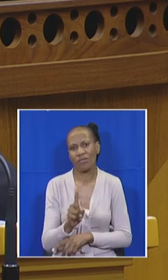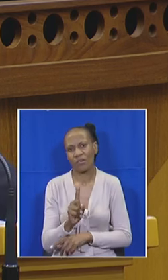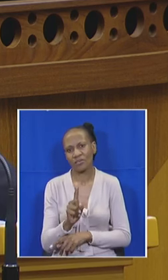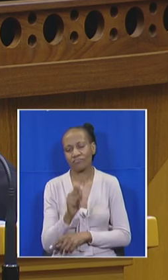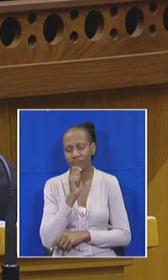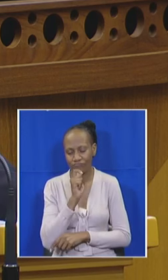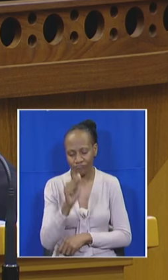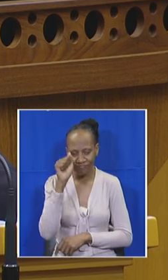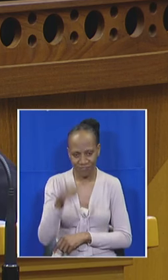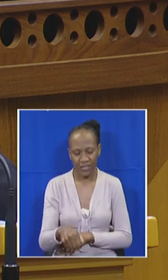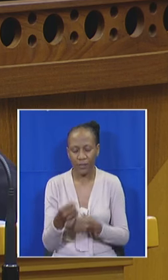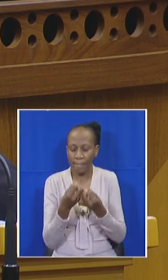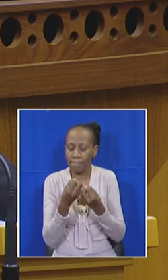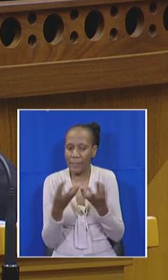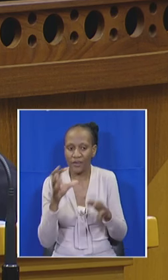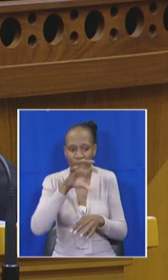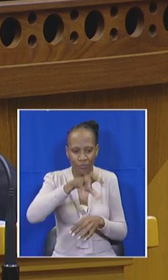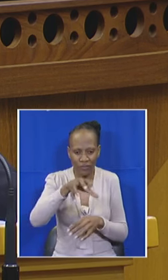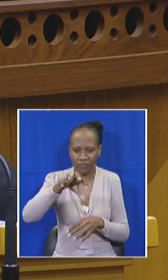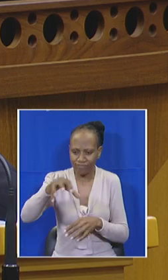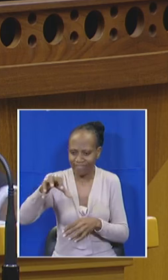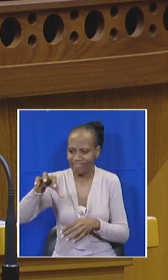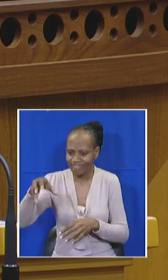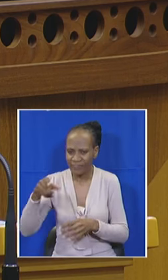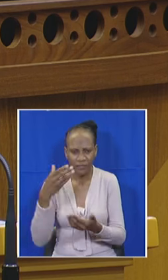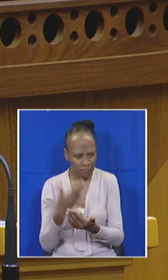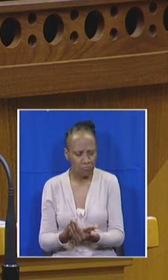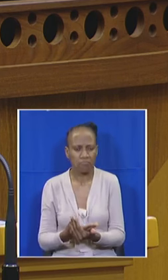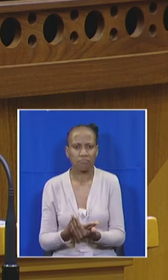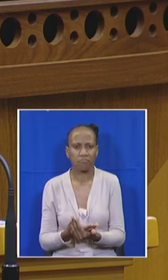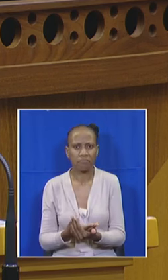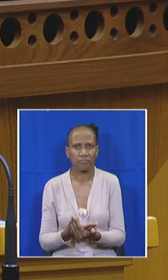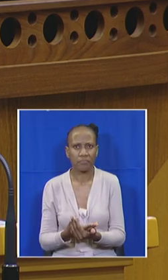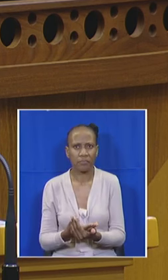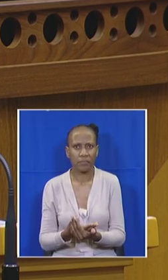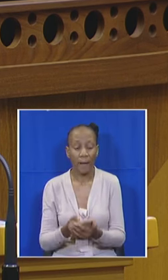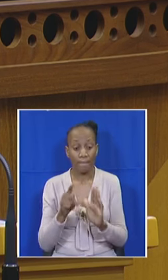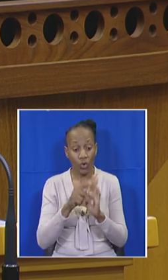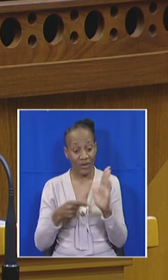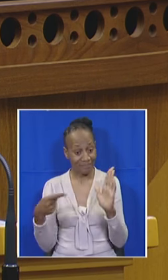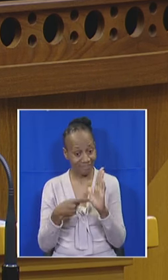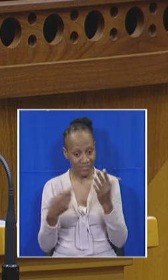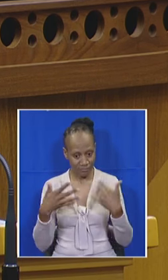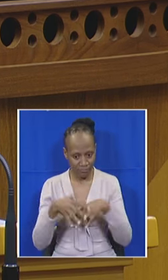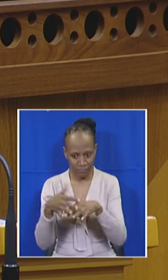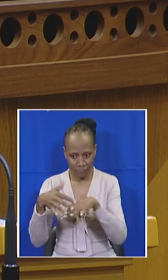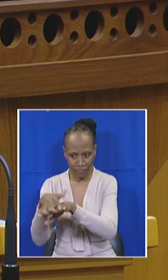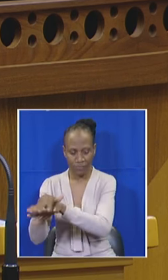Indeed, many provinces will be able to put this program into